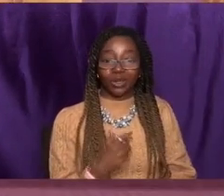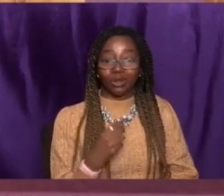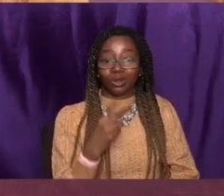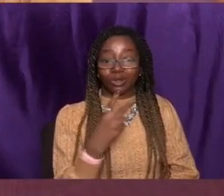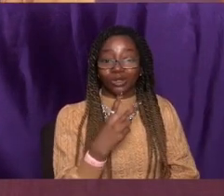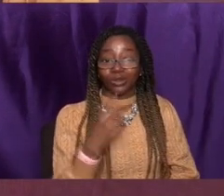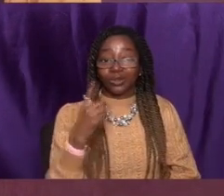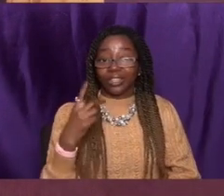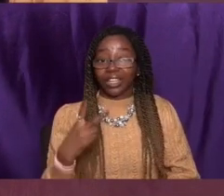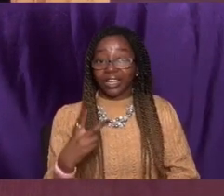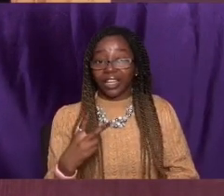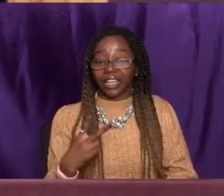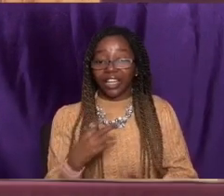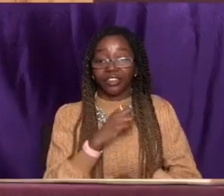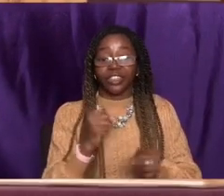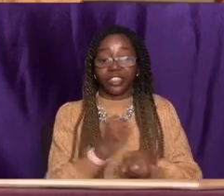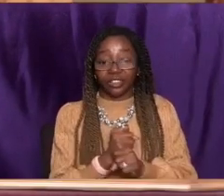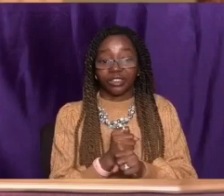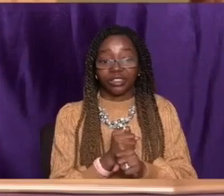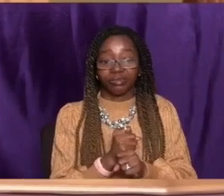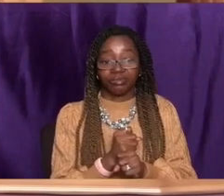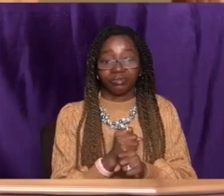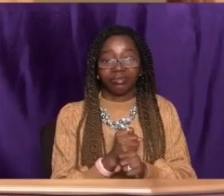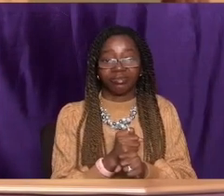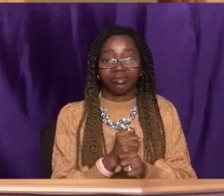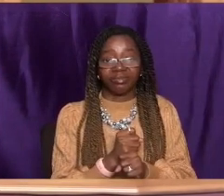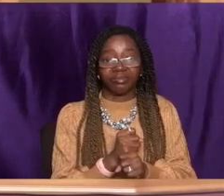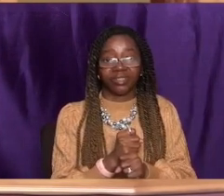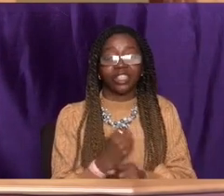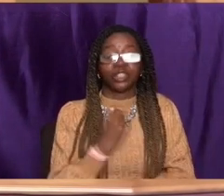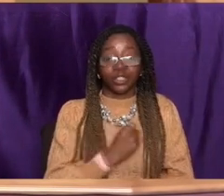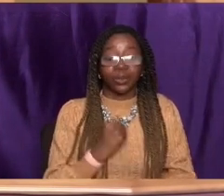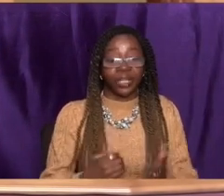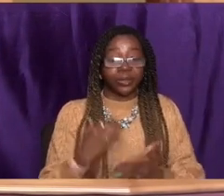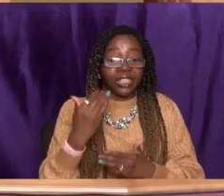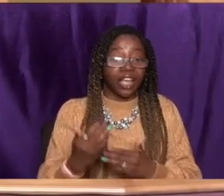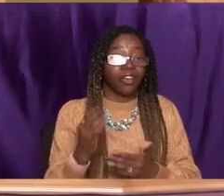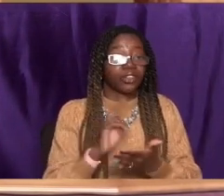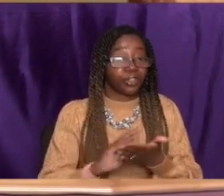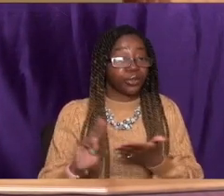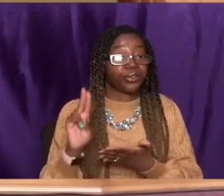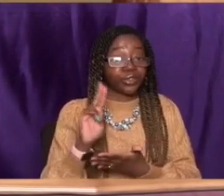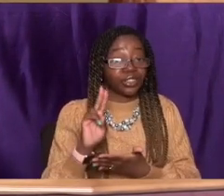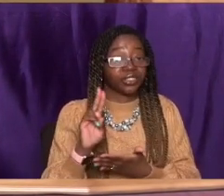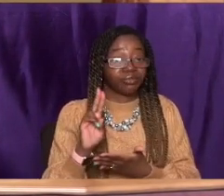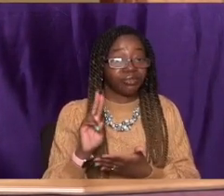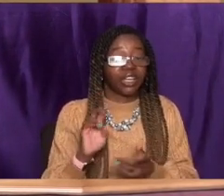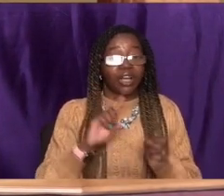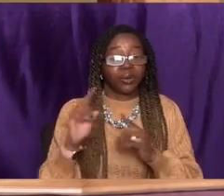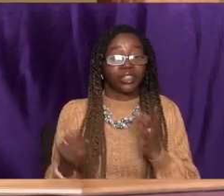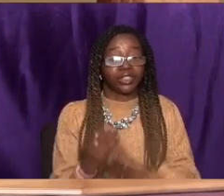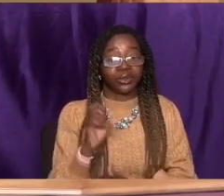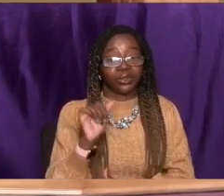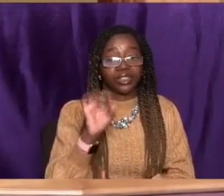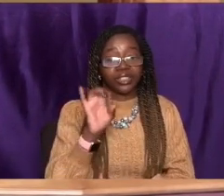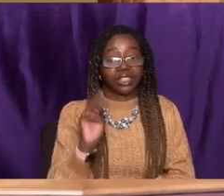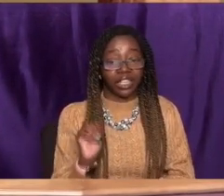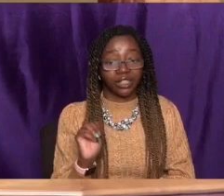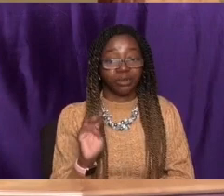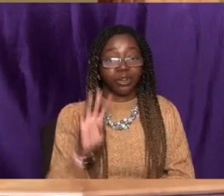2.5 years, I resigned from New Salem. I'm sorry, resigned from the university and went to New Salem full